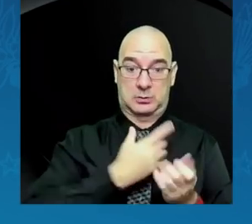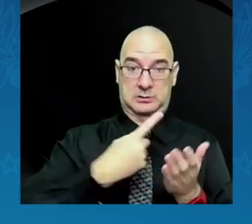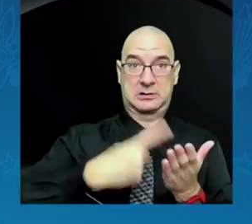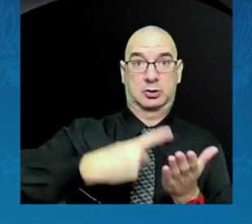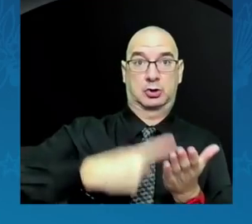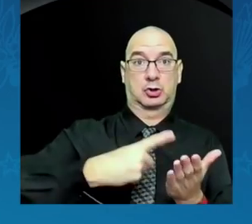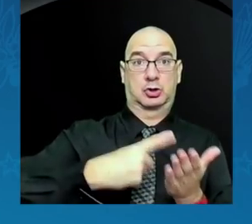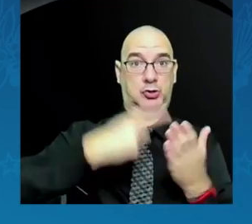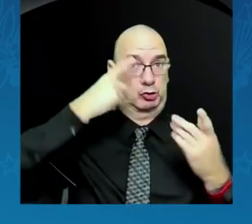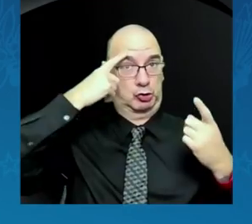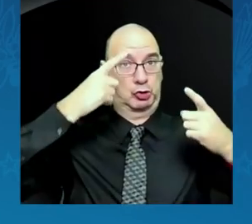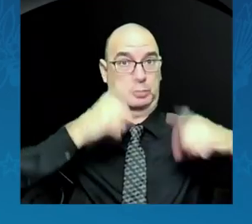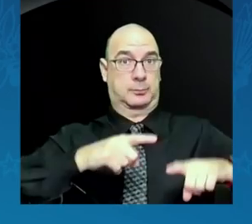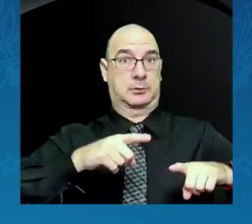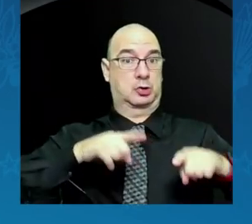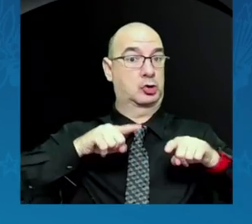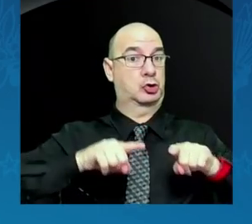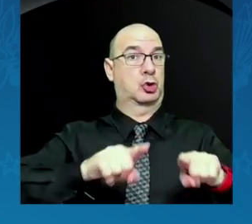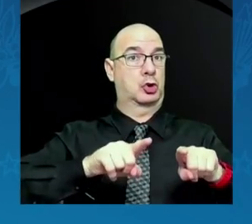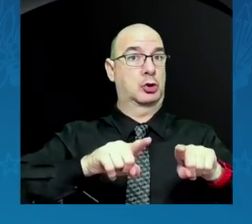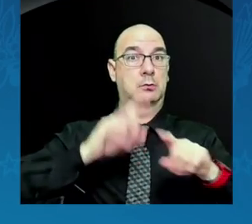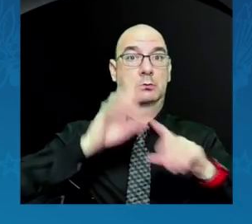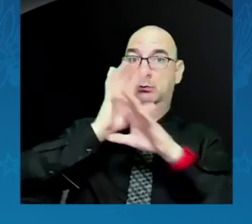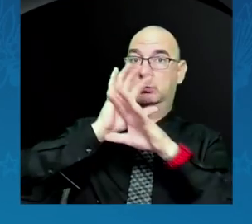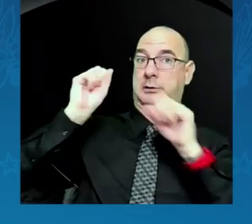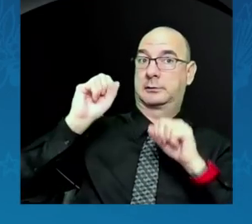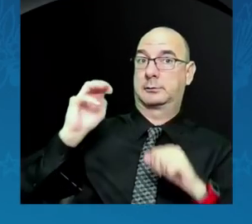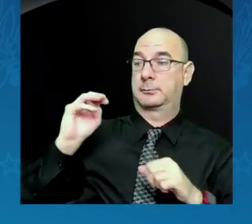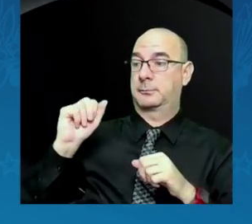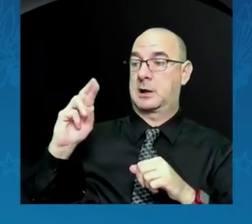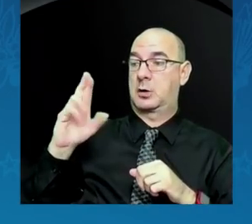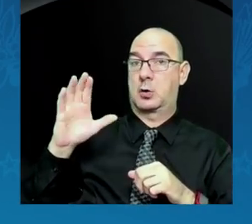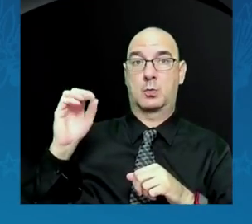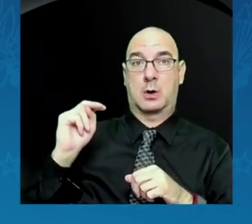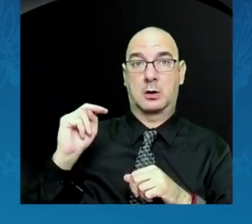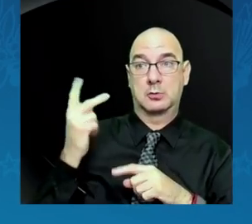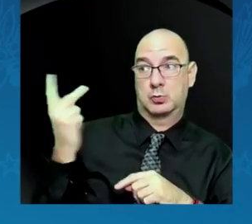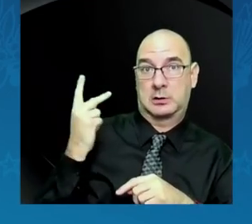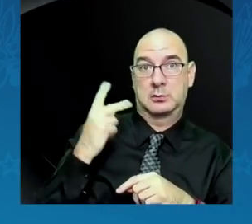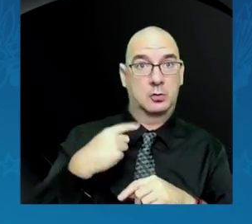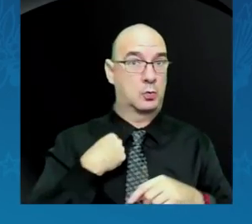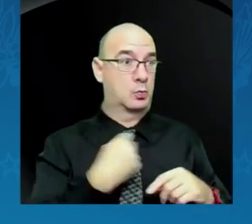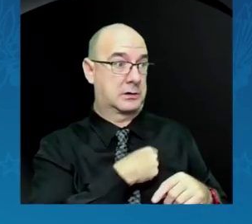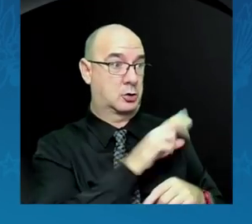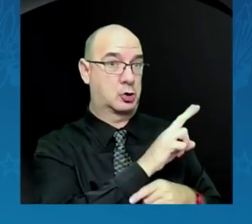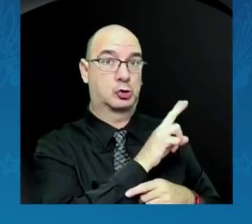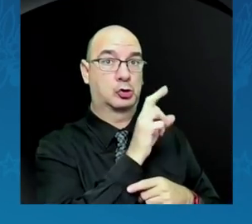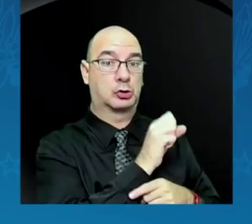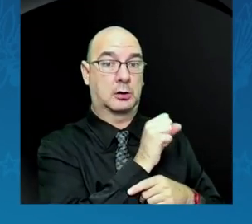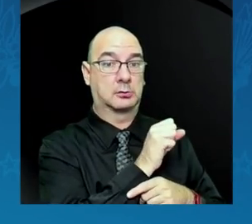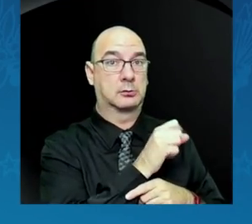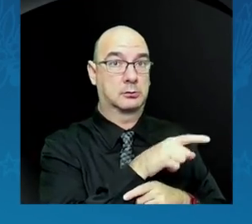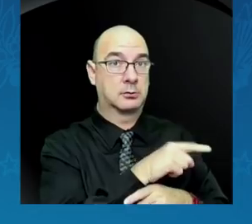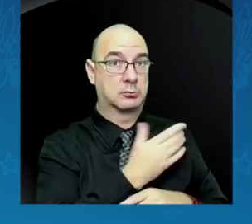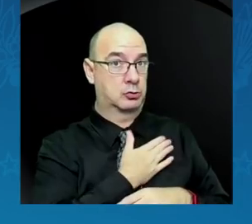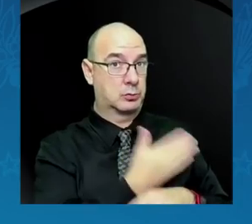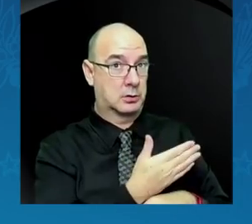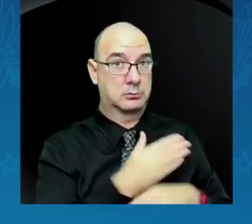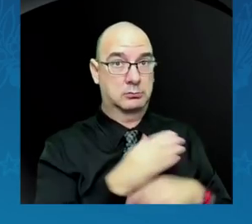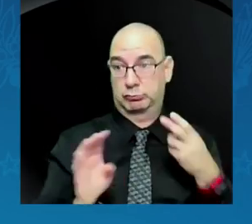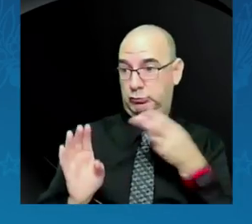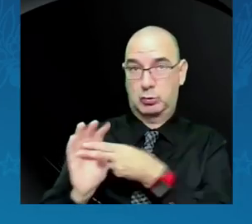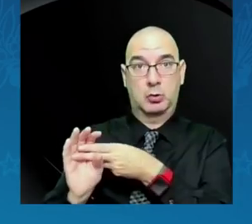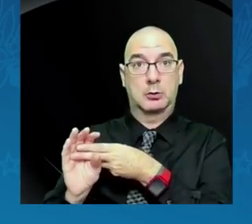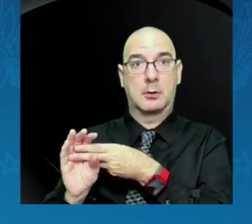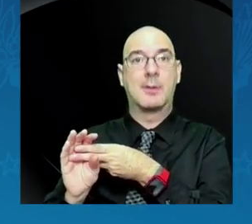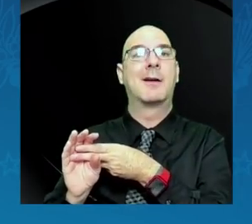Macron, I agreed, and we agreed on behalf of the United States to join the observatory, the Space Observatory, to again look